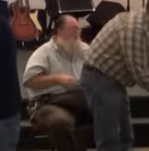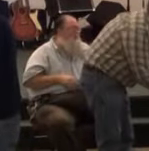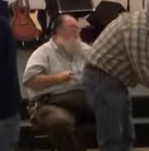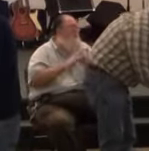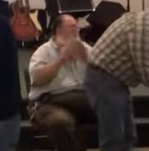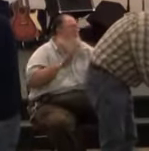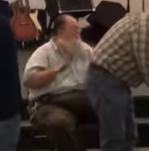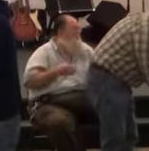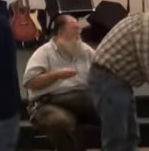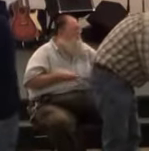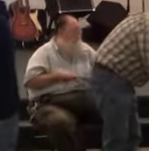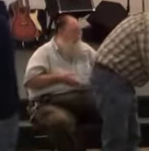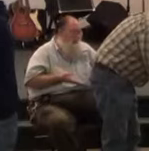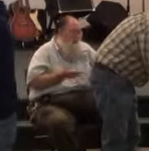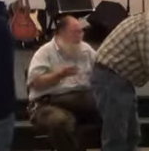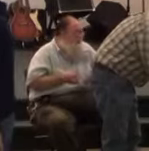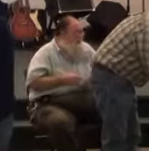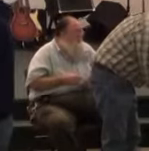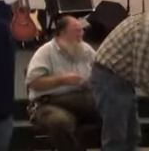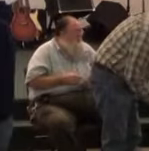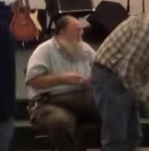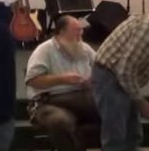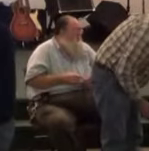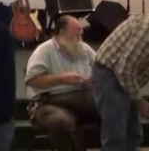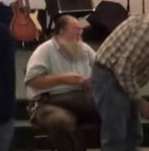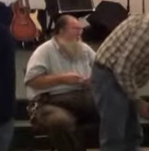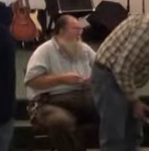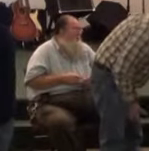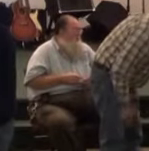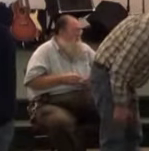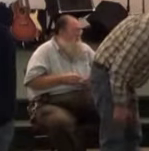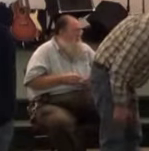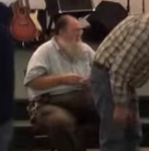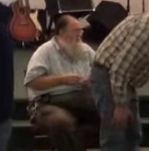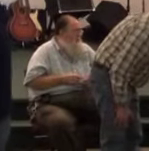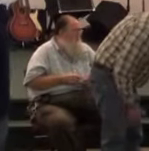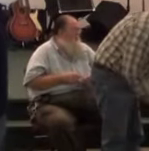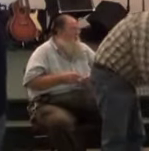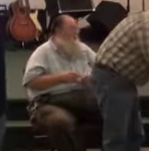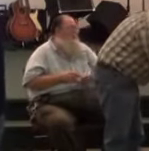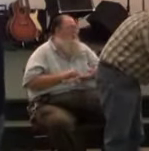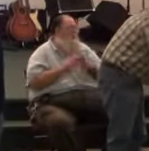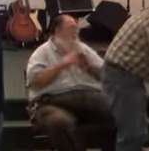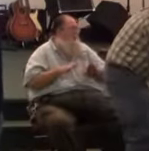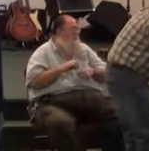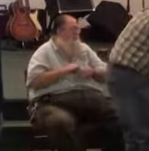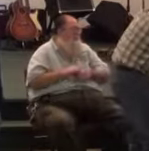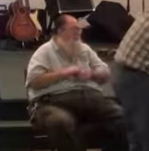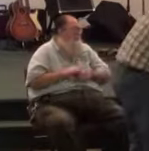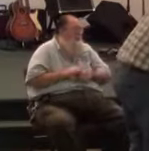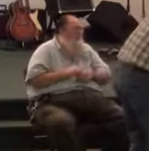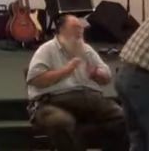encouragement. When there's a peaceful time, we know that the hope we have in Christ Jesus is